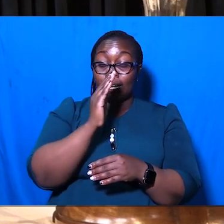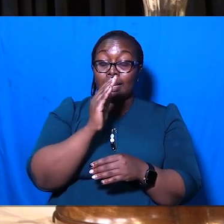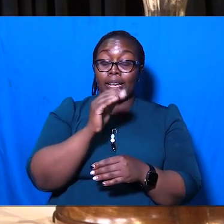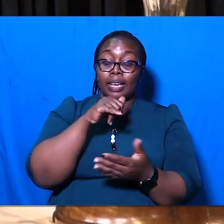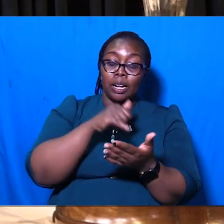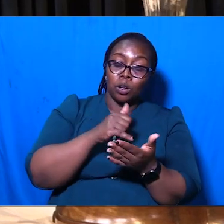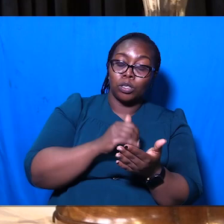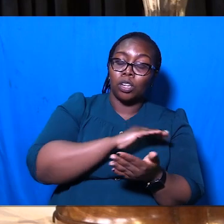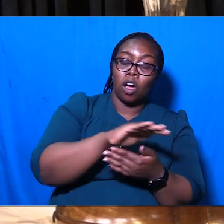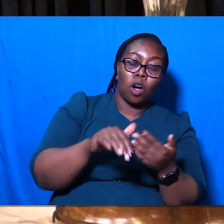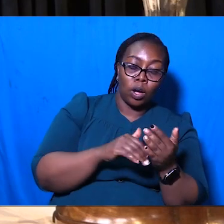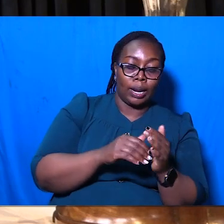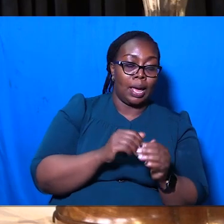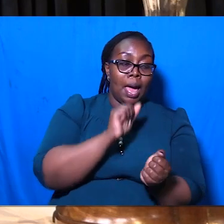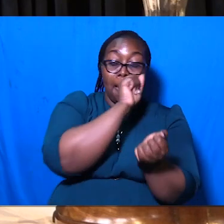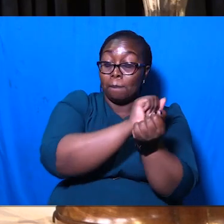looked at